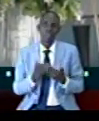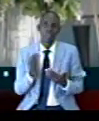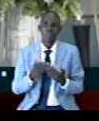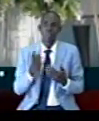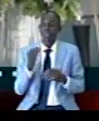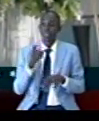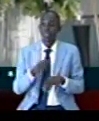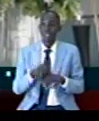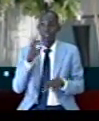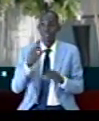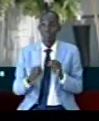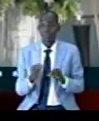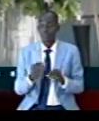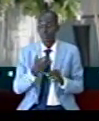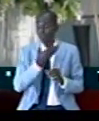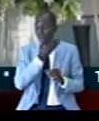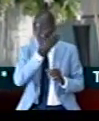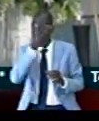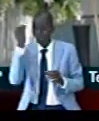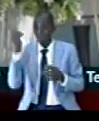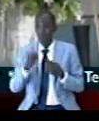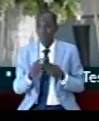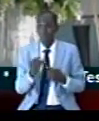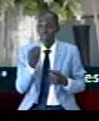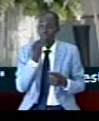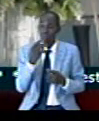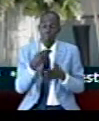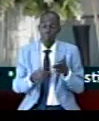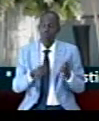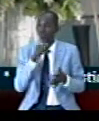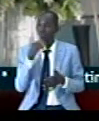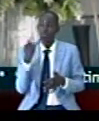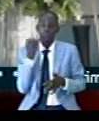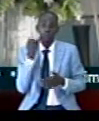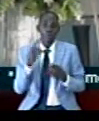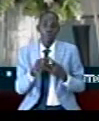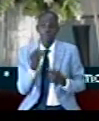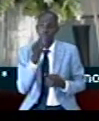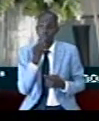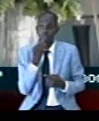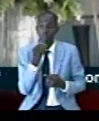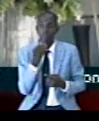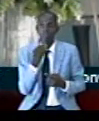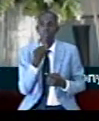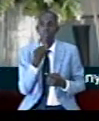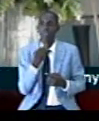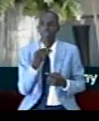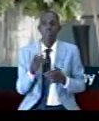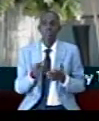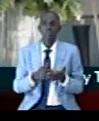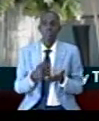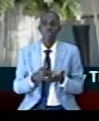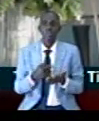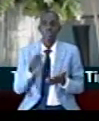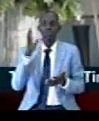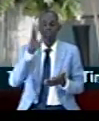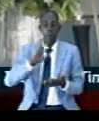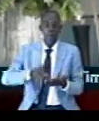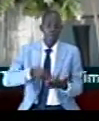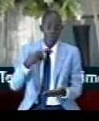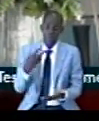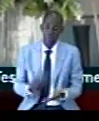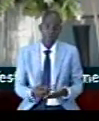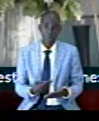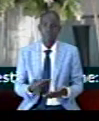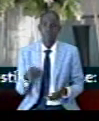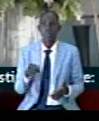make a mistake of taking something with pepper, sour, or gas, sometimes I used to feel unconscious. I